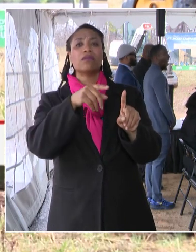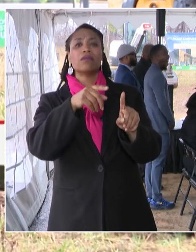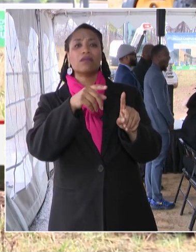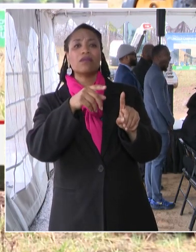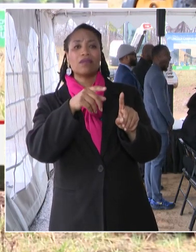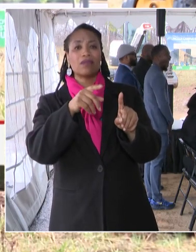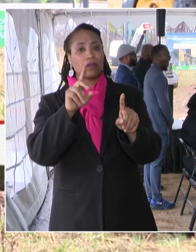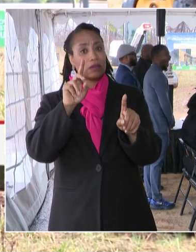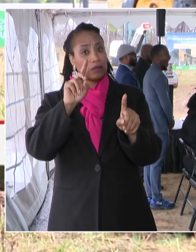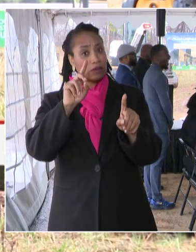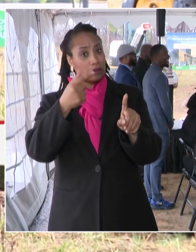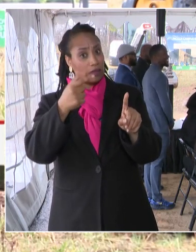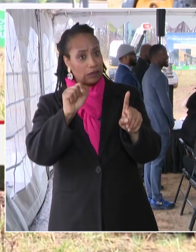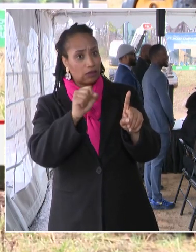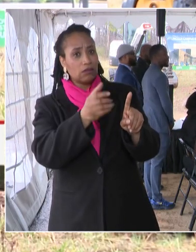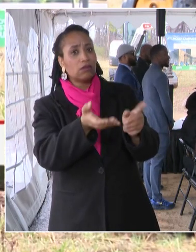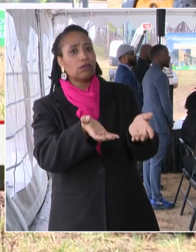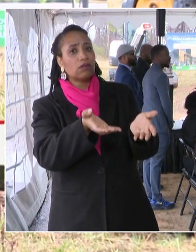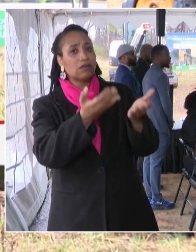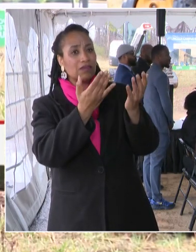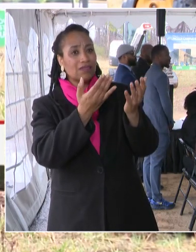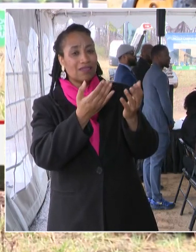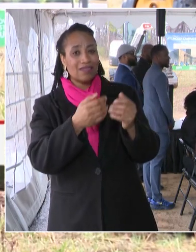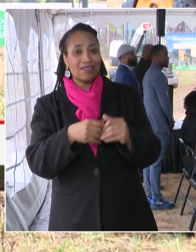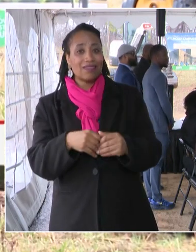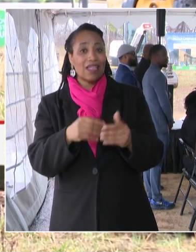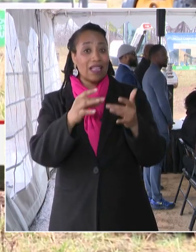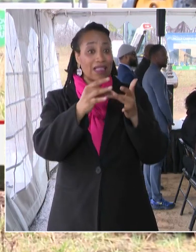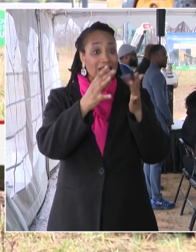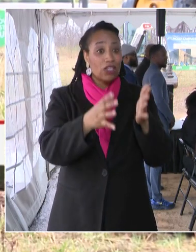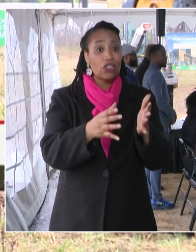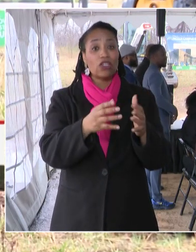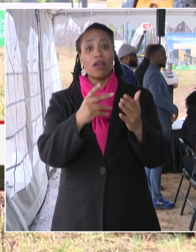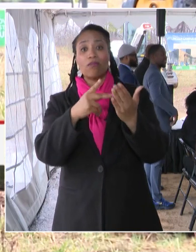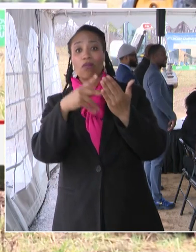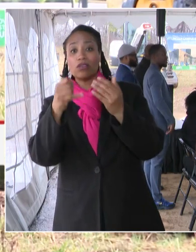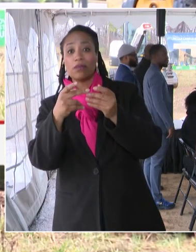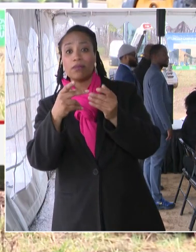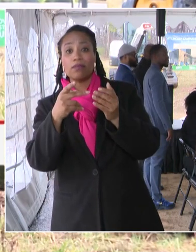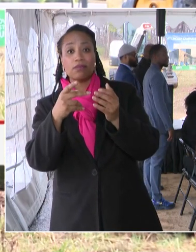Headley and project manager Mike Etherton. Please raise your hand.